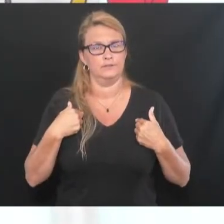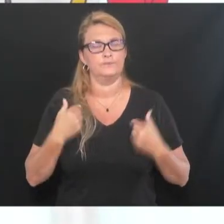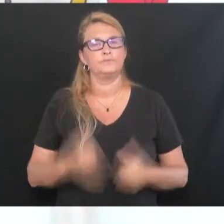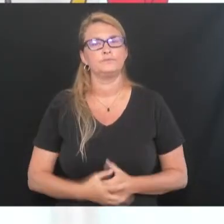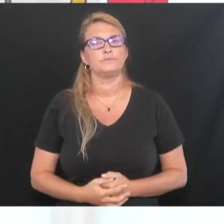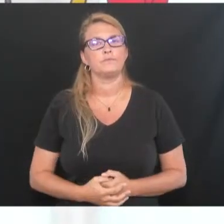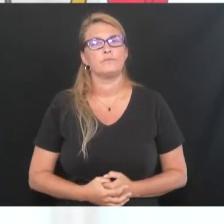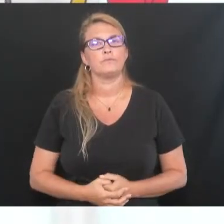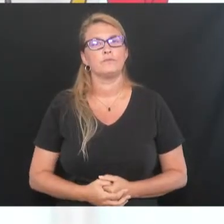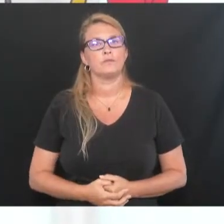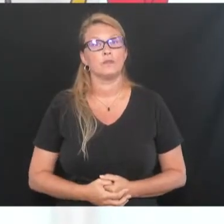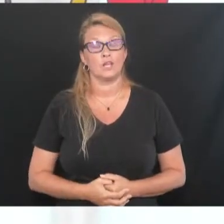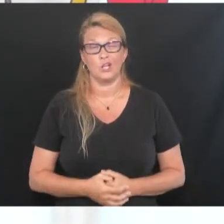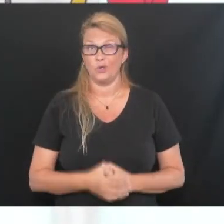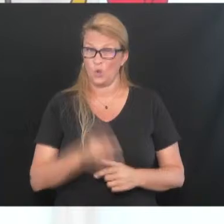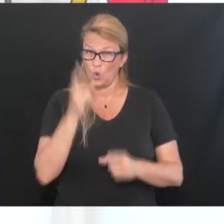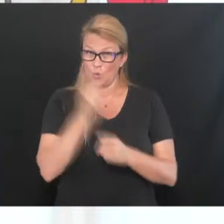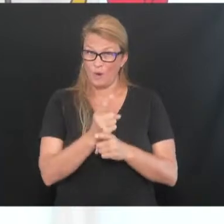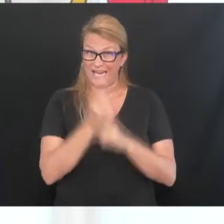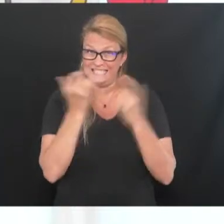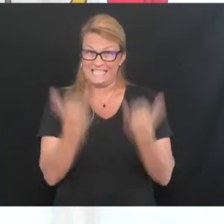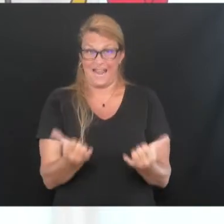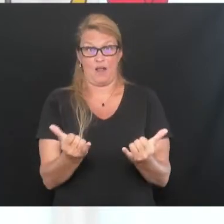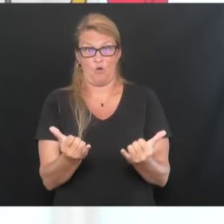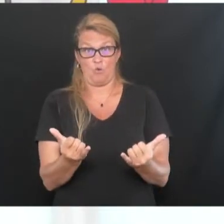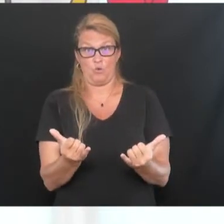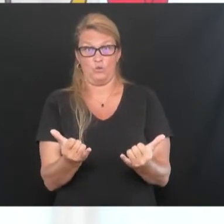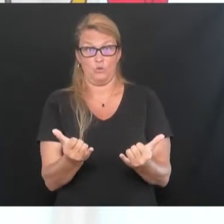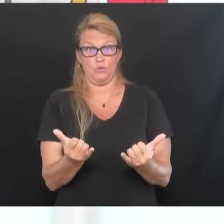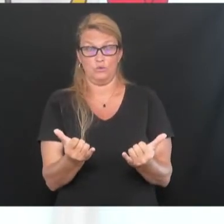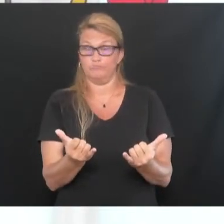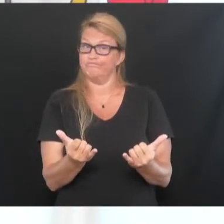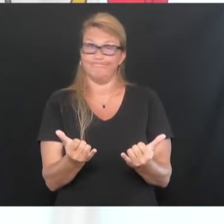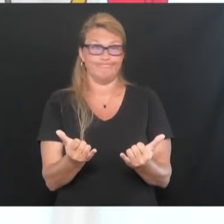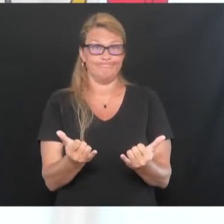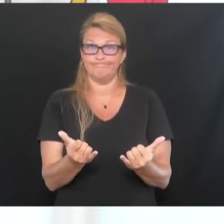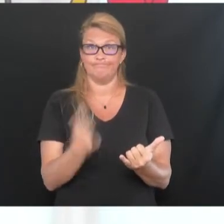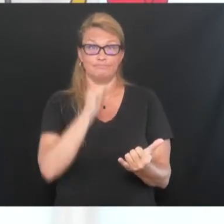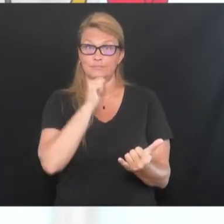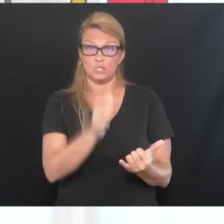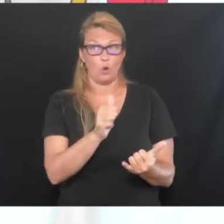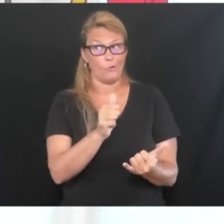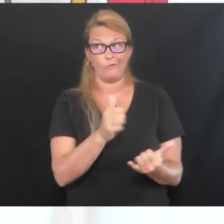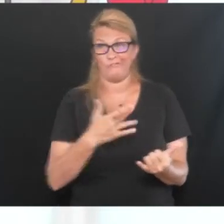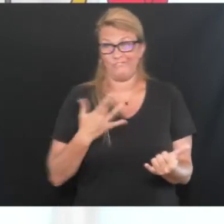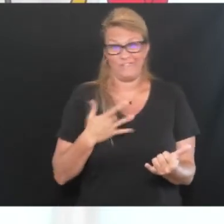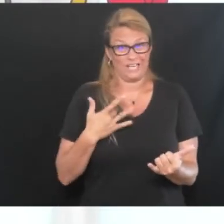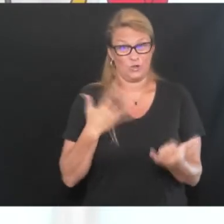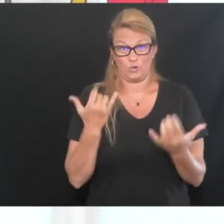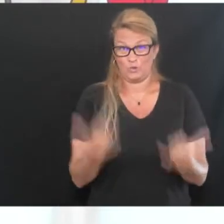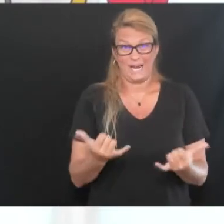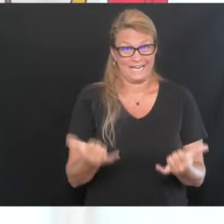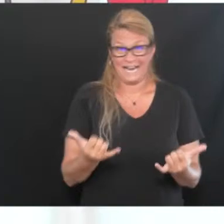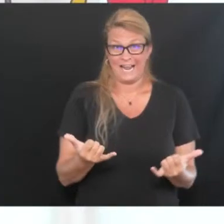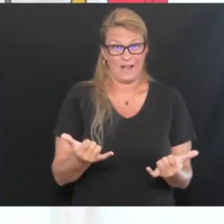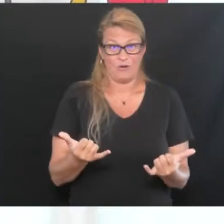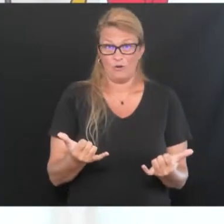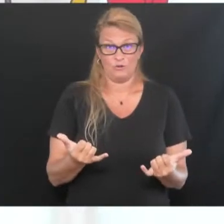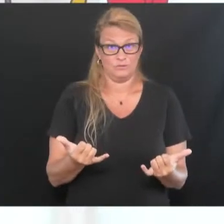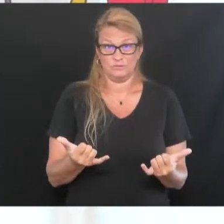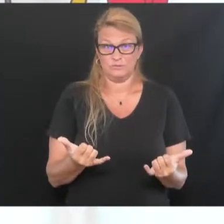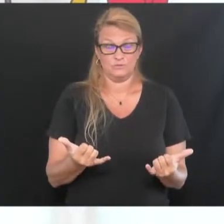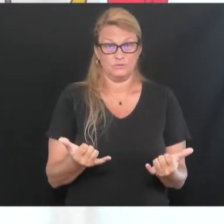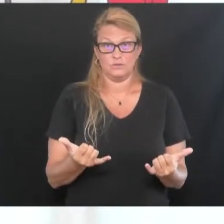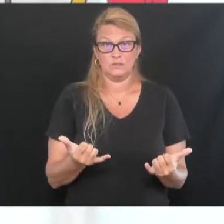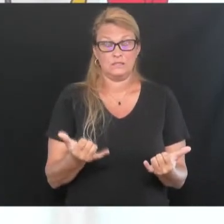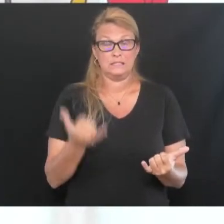With all that, Kenny, right at this moment, I do not see, nor am I going to do, right at this moment,